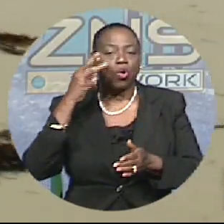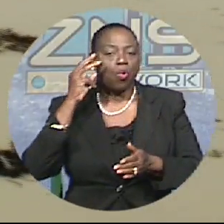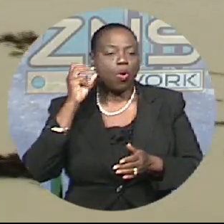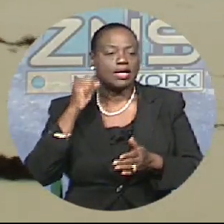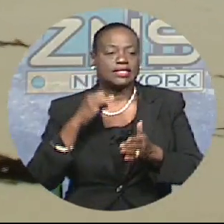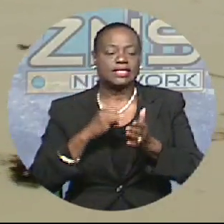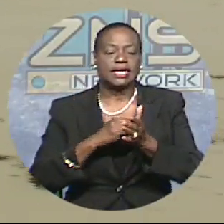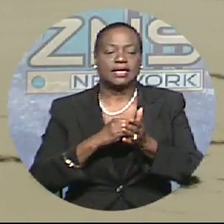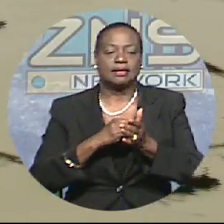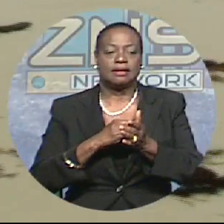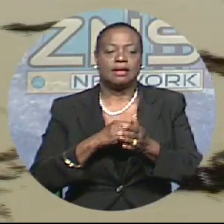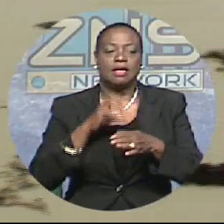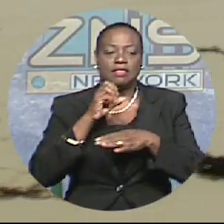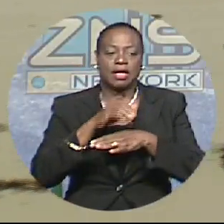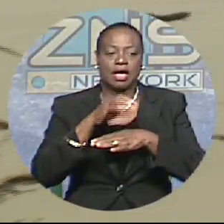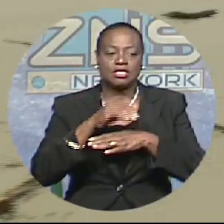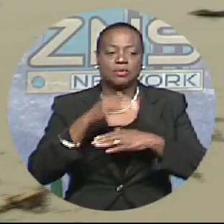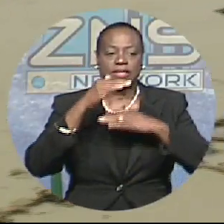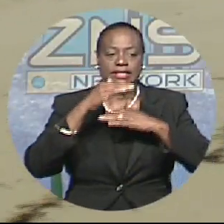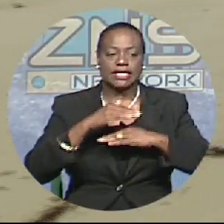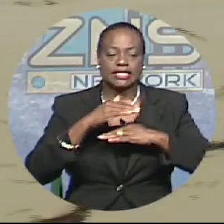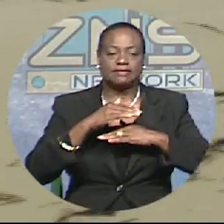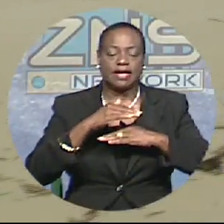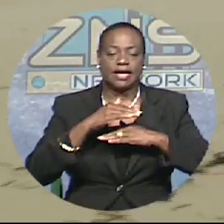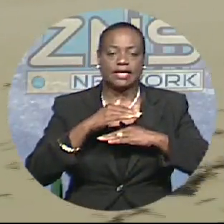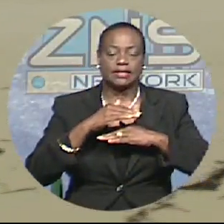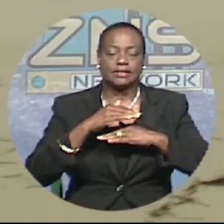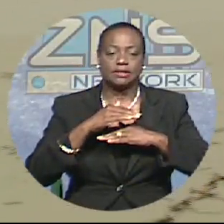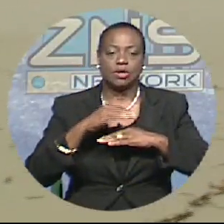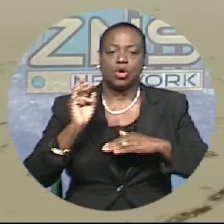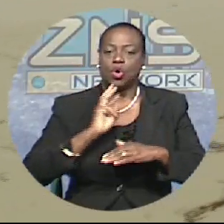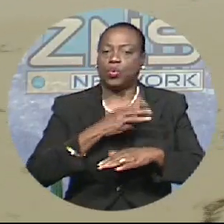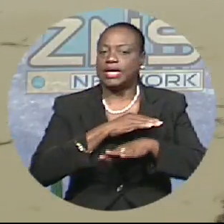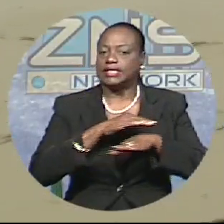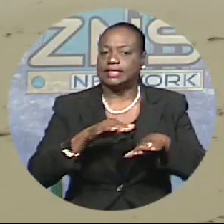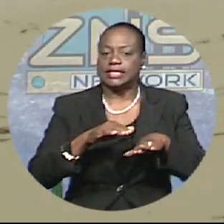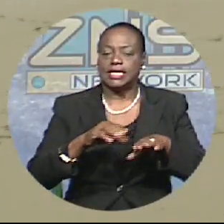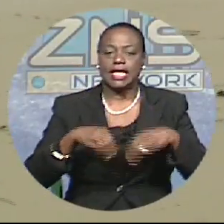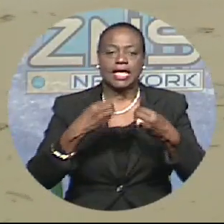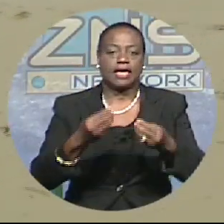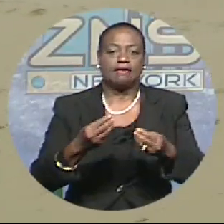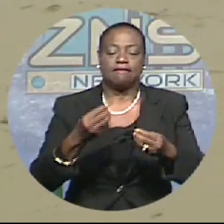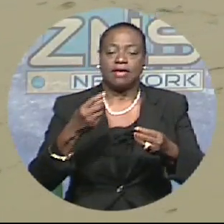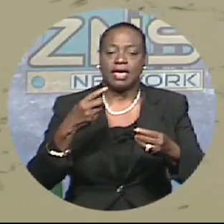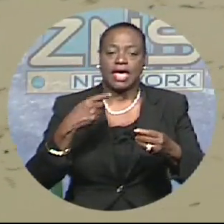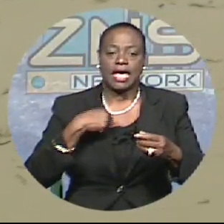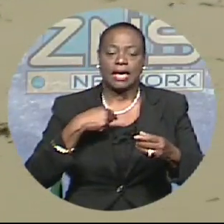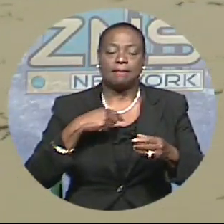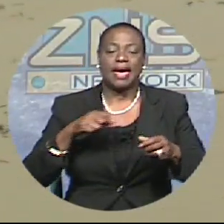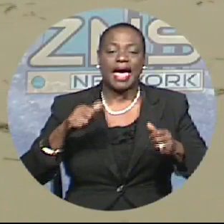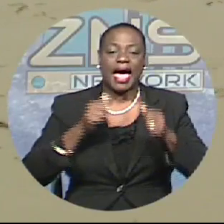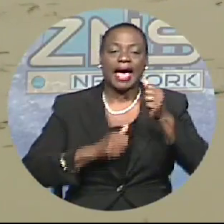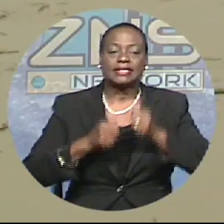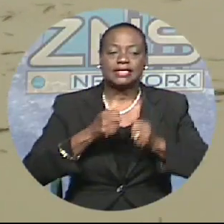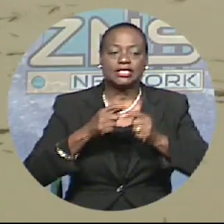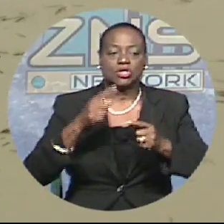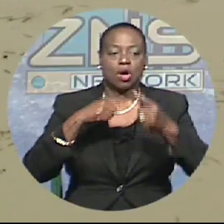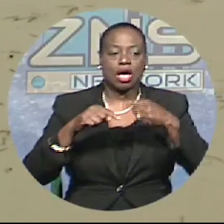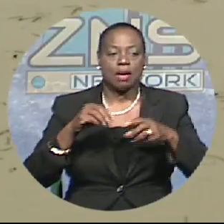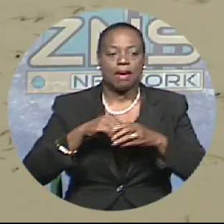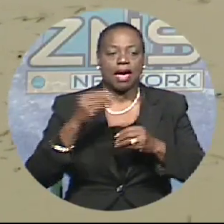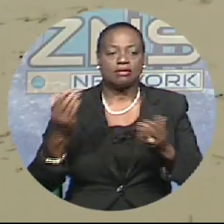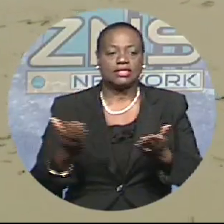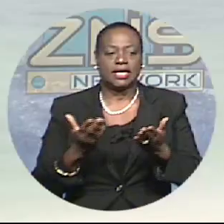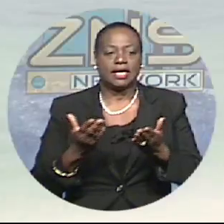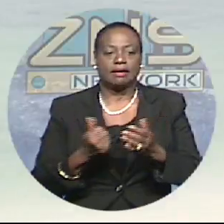quite satisfied after we got out here, but we didn't give him the access to come out here. Now, according to the residents we heard